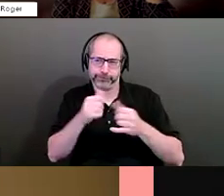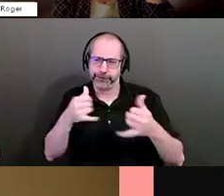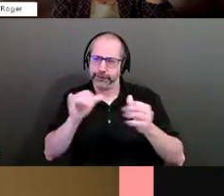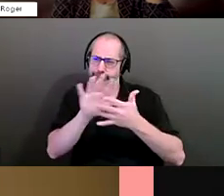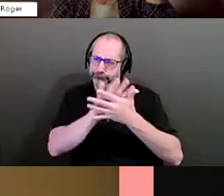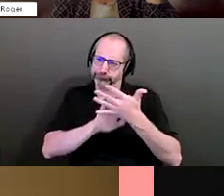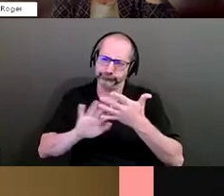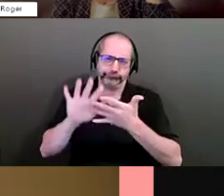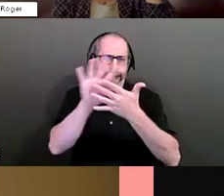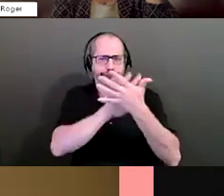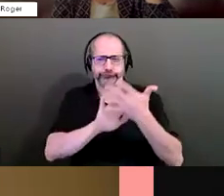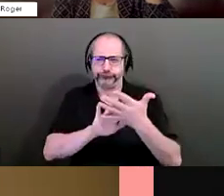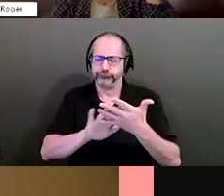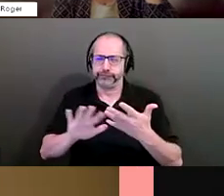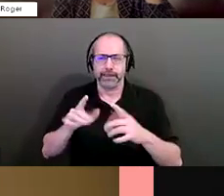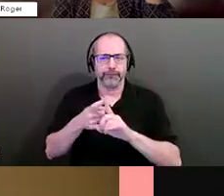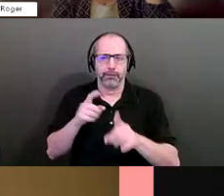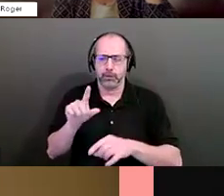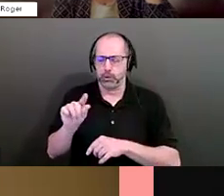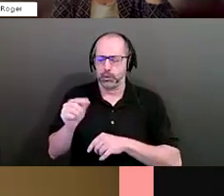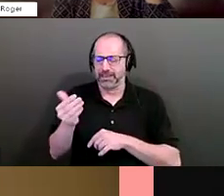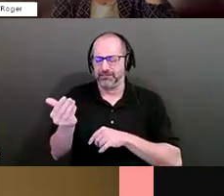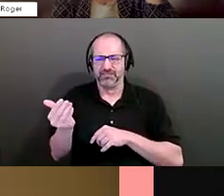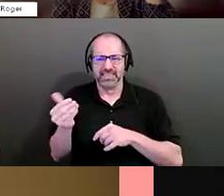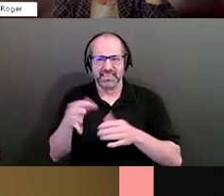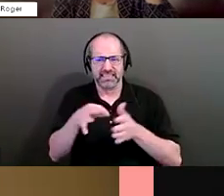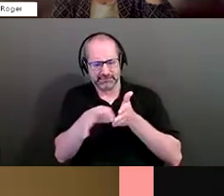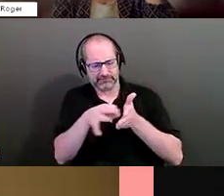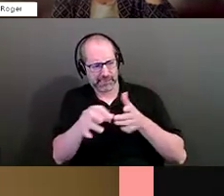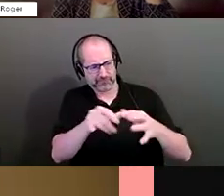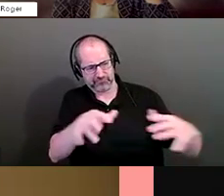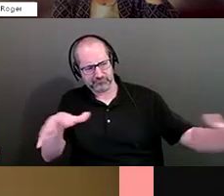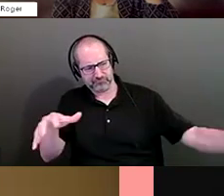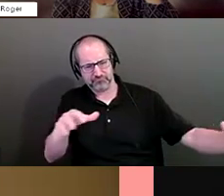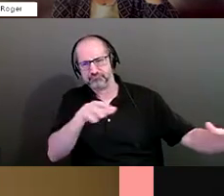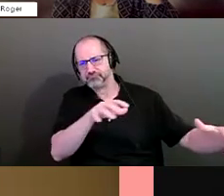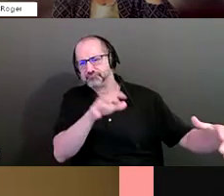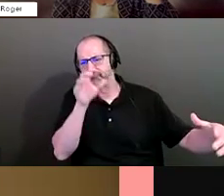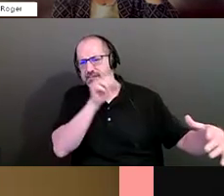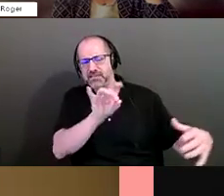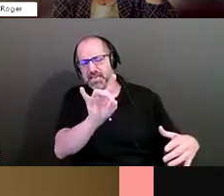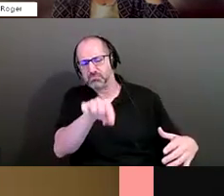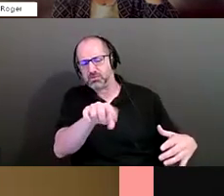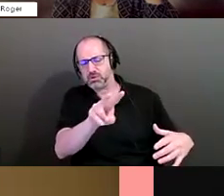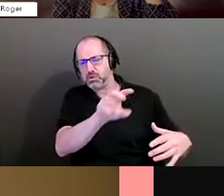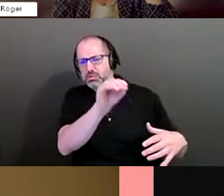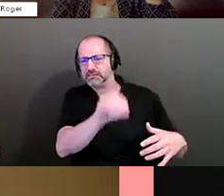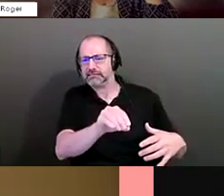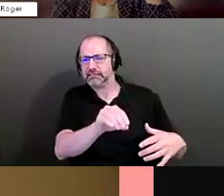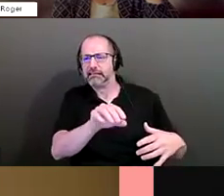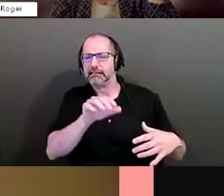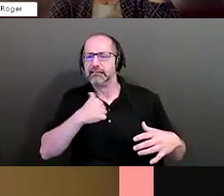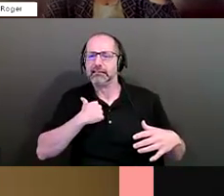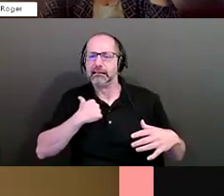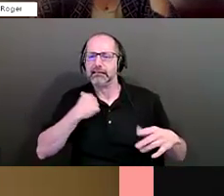is based on a 2015 population-based estimate that says about 8.2% of Canadian older adults have